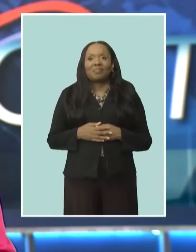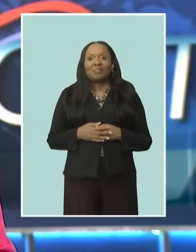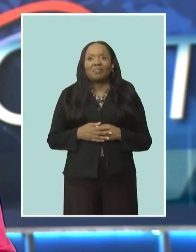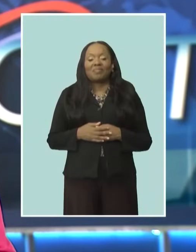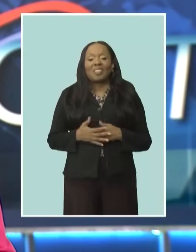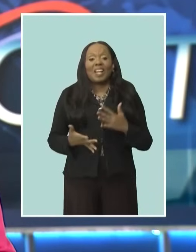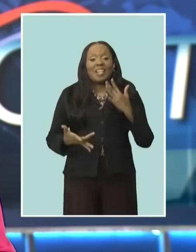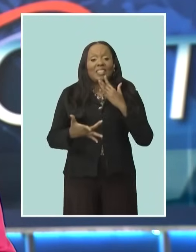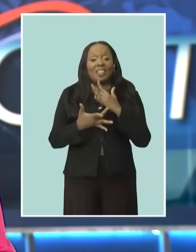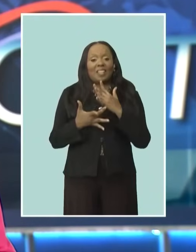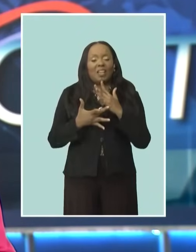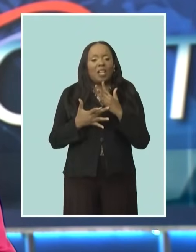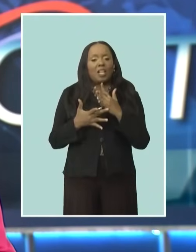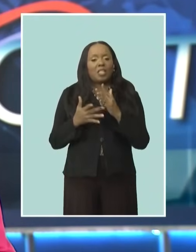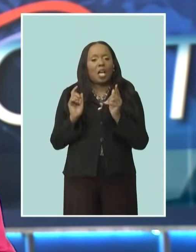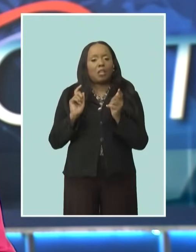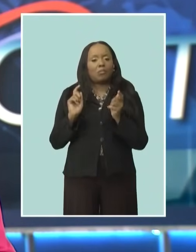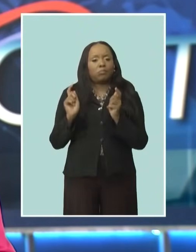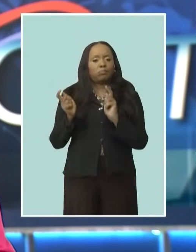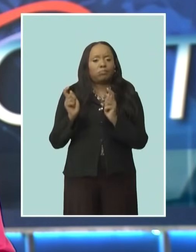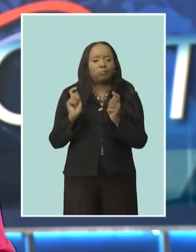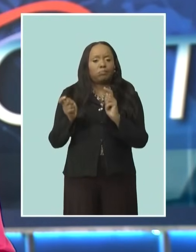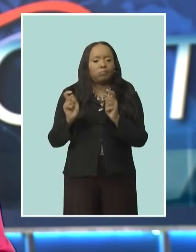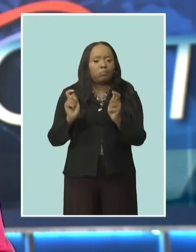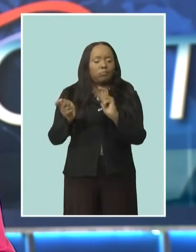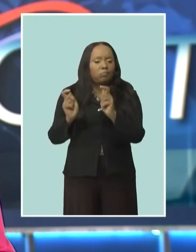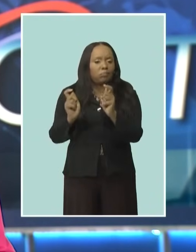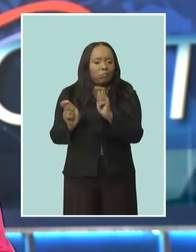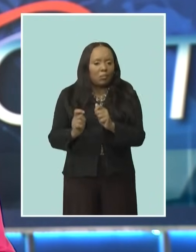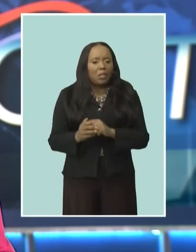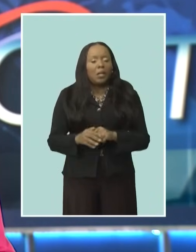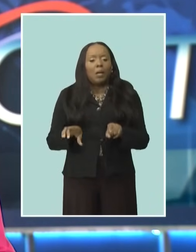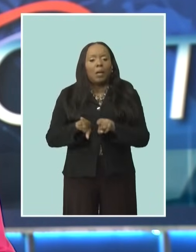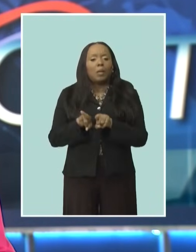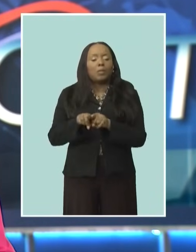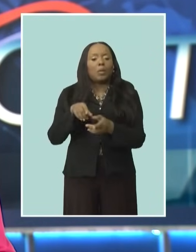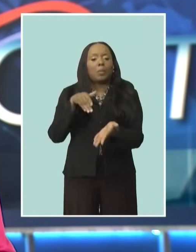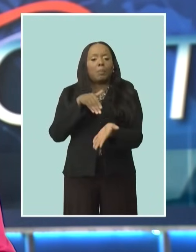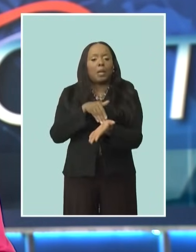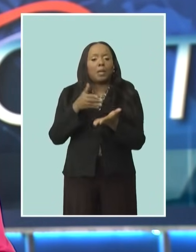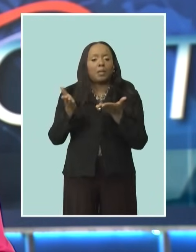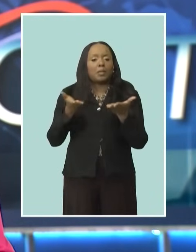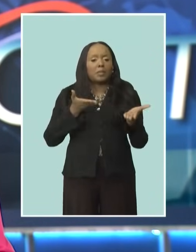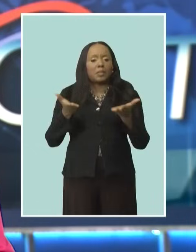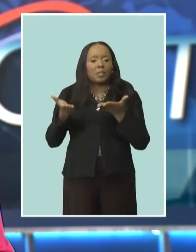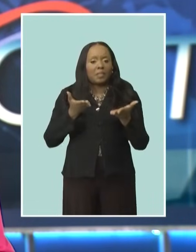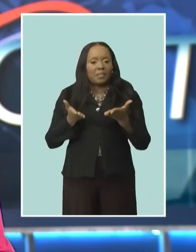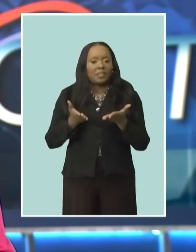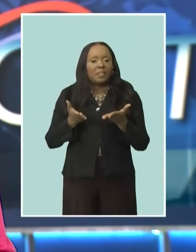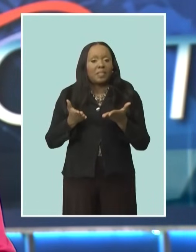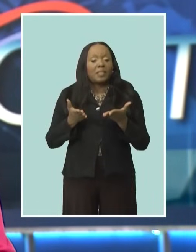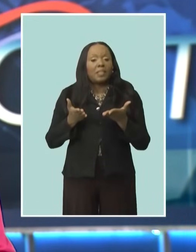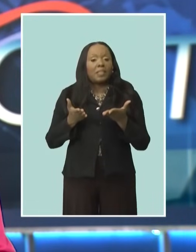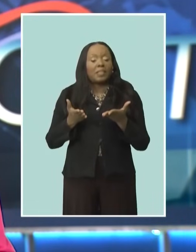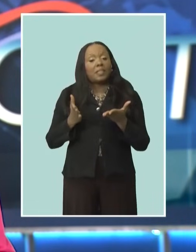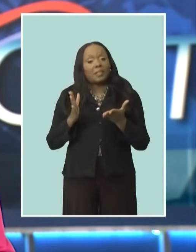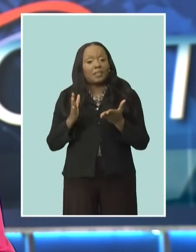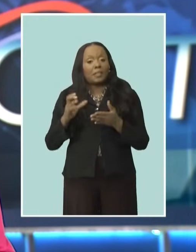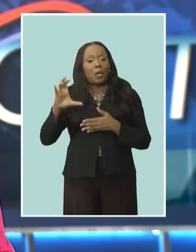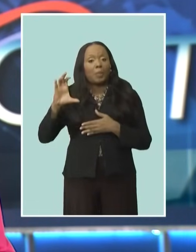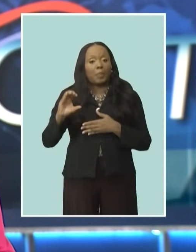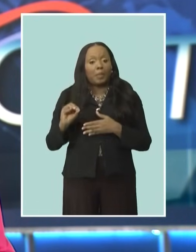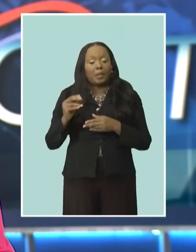As technology continues to evolve, so too has the medical services provider Urgent Care Barbados. And it